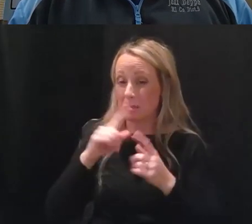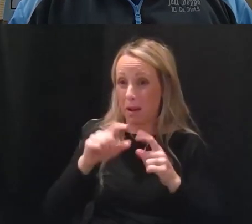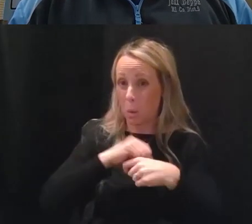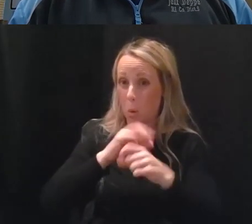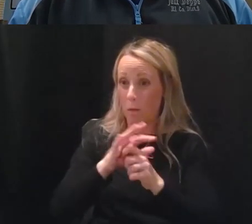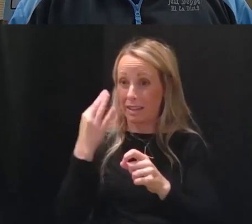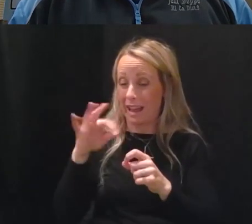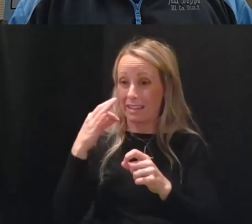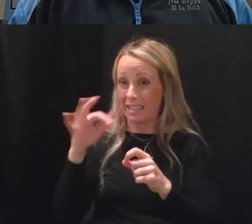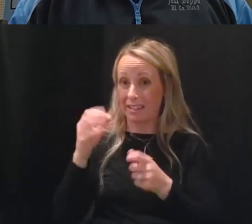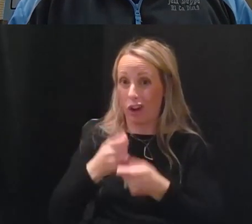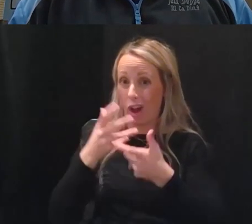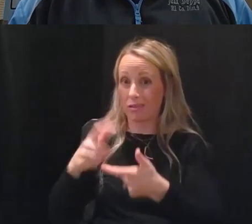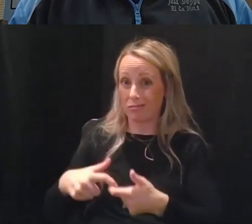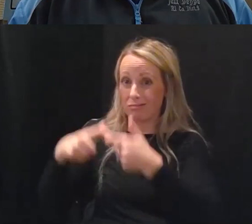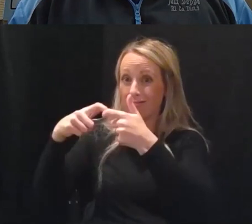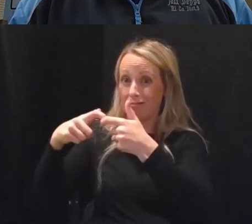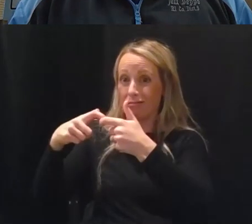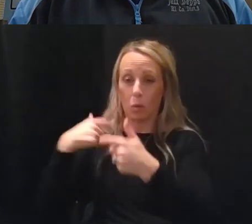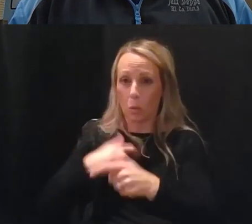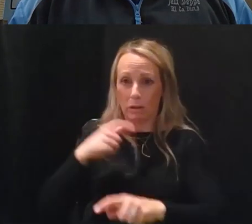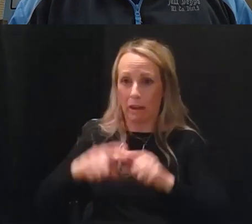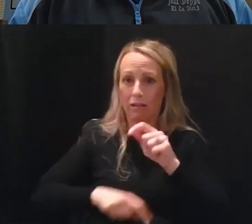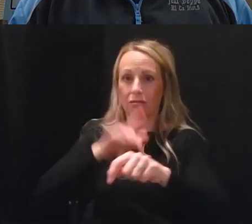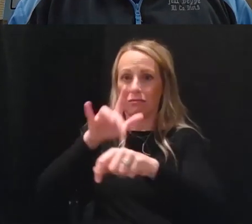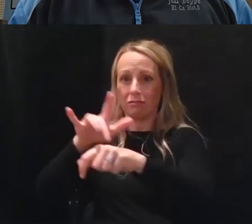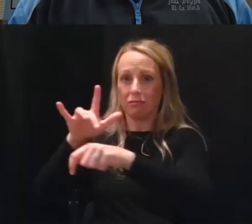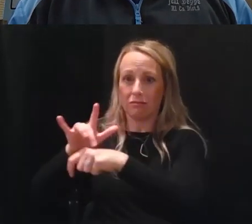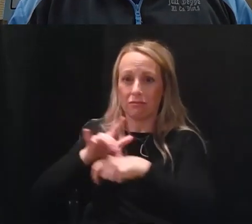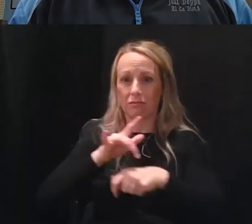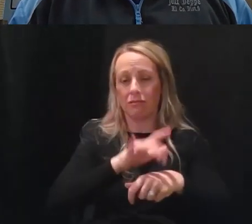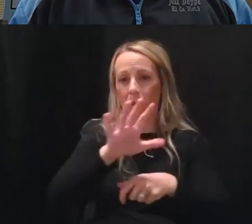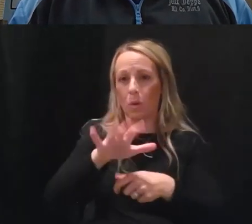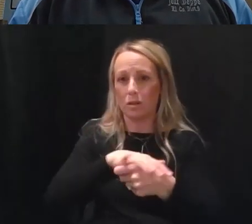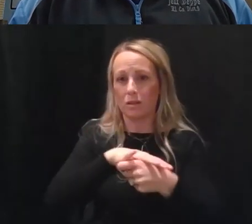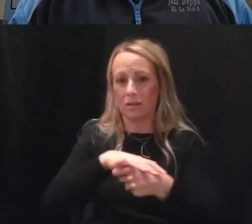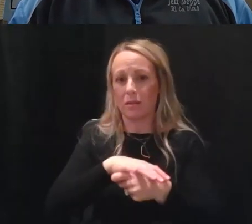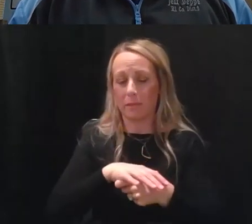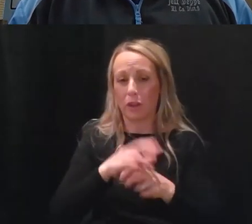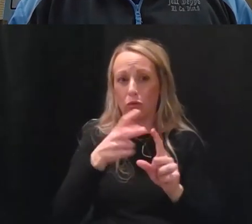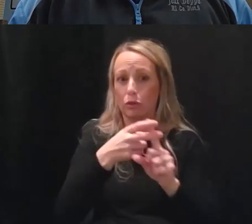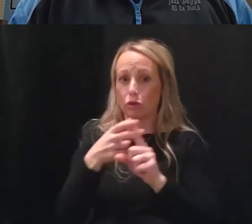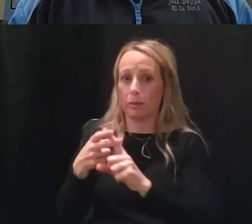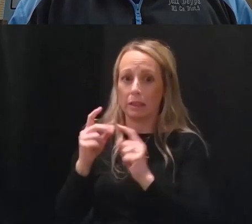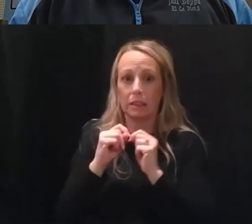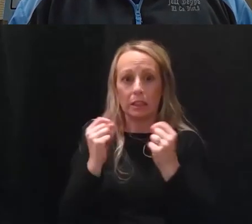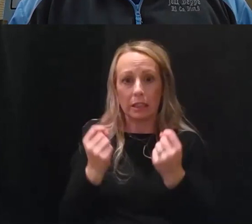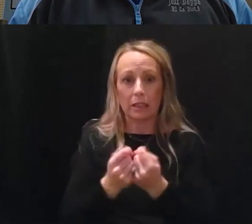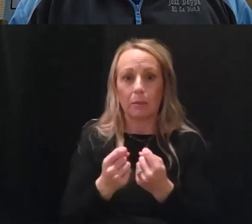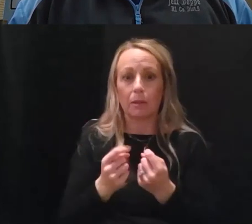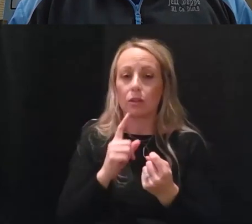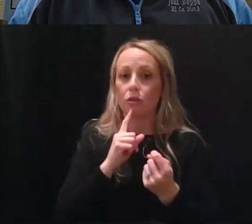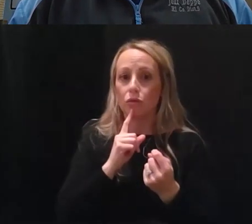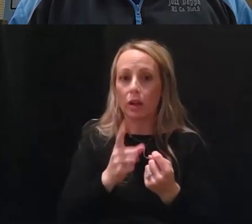really placed an obstacle in front of us that has been very challenging. The recruitment team has really worked with many of